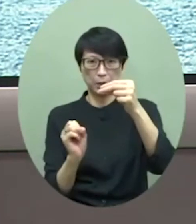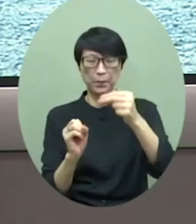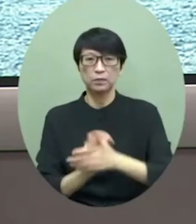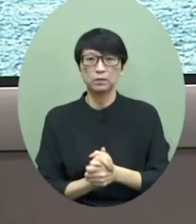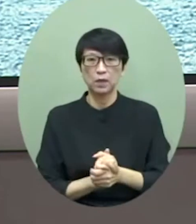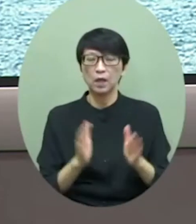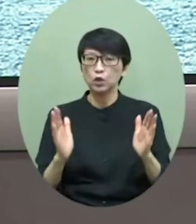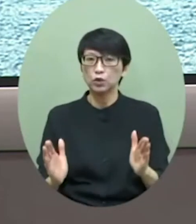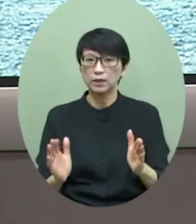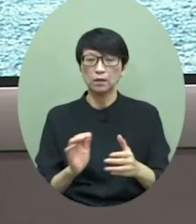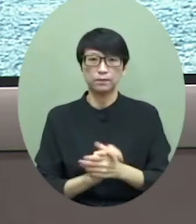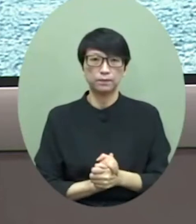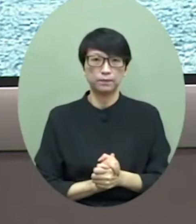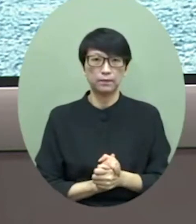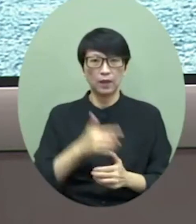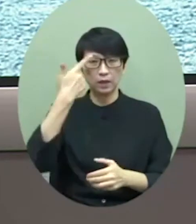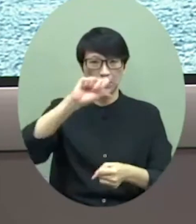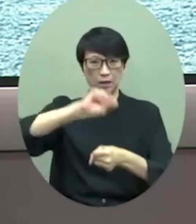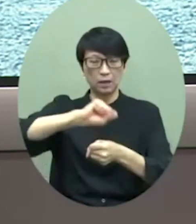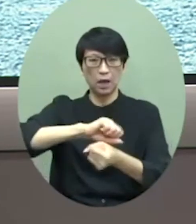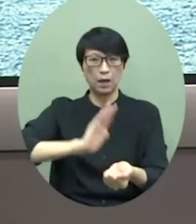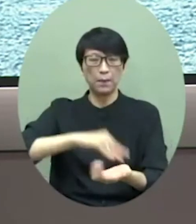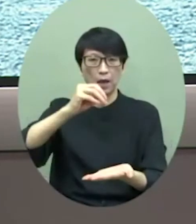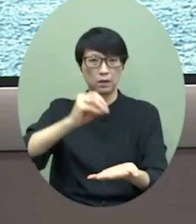From the 8th to the 30th of July,